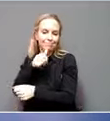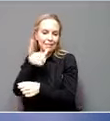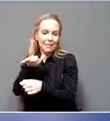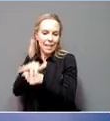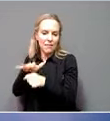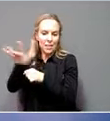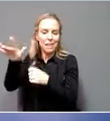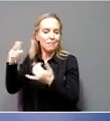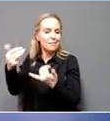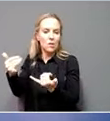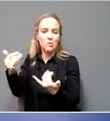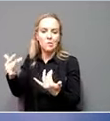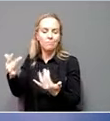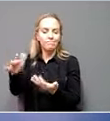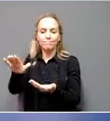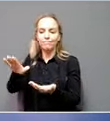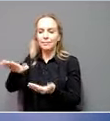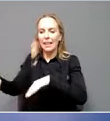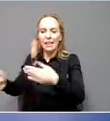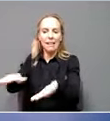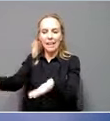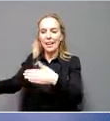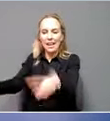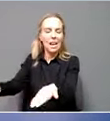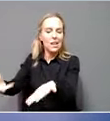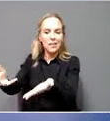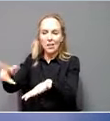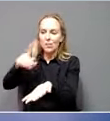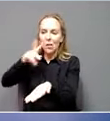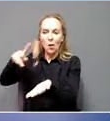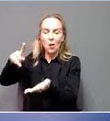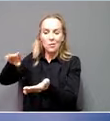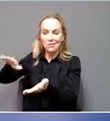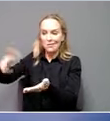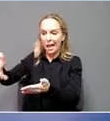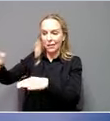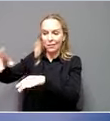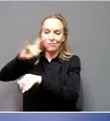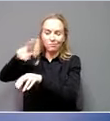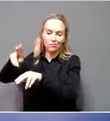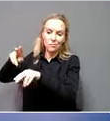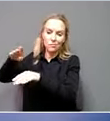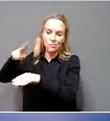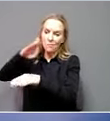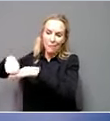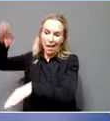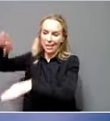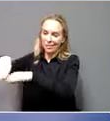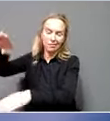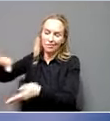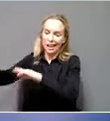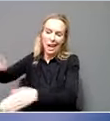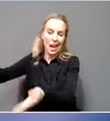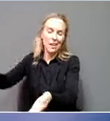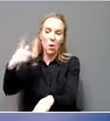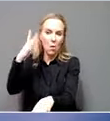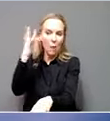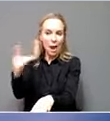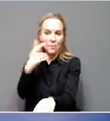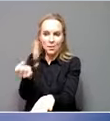I mean, they are piling up outside of morgues all across the country because of the speed of the